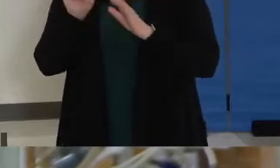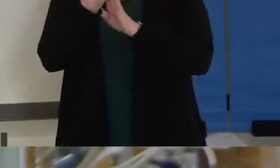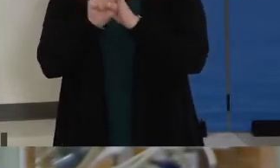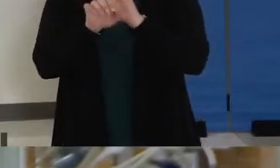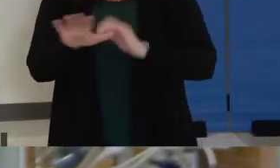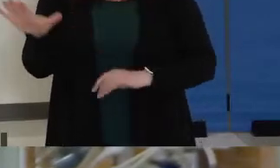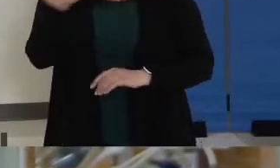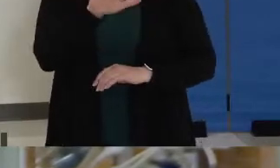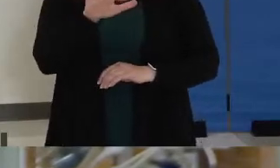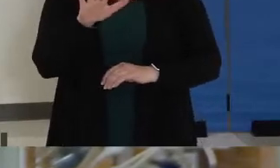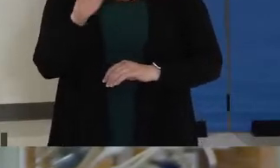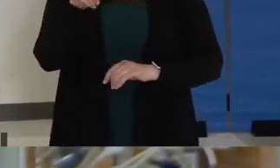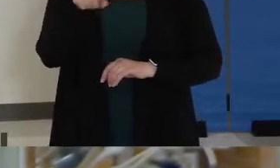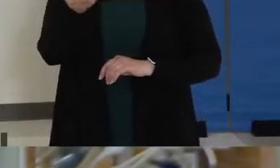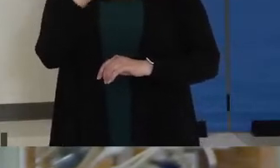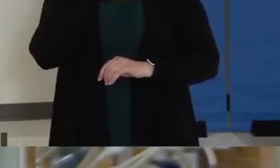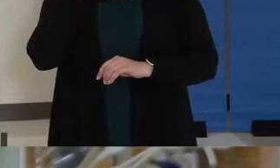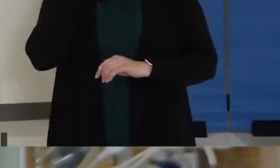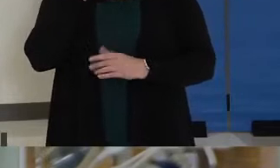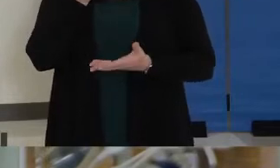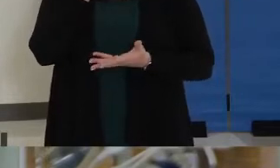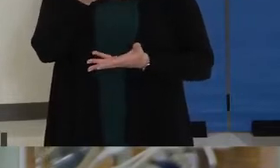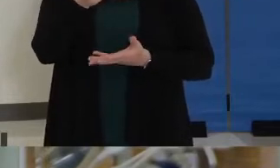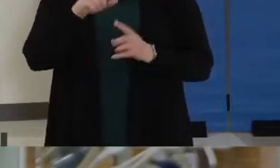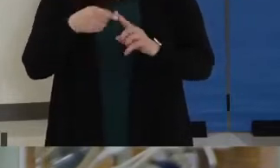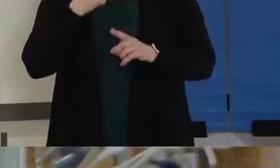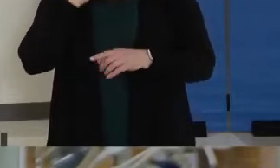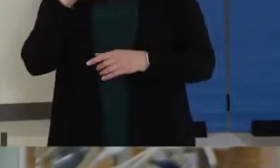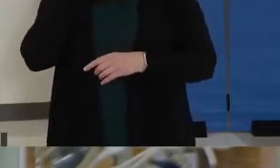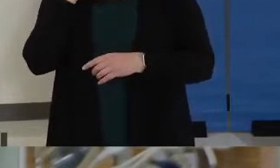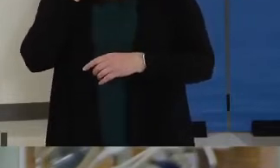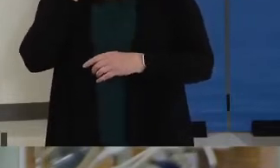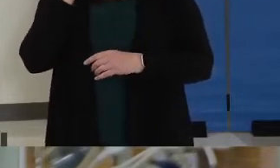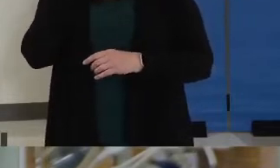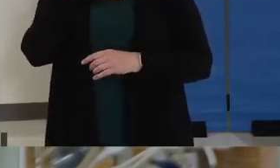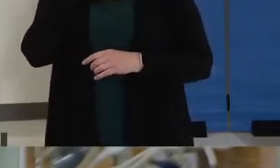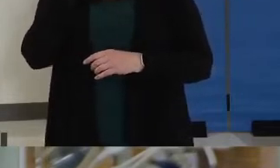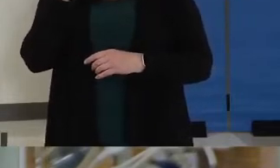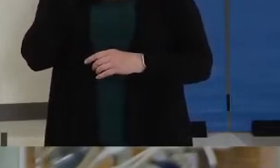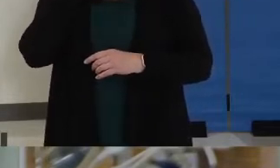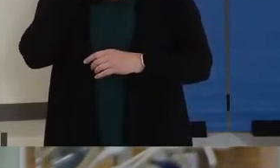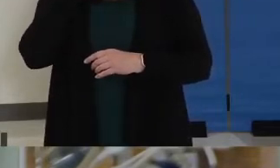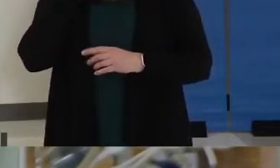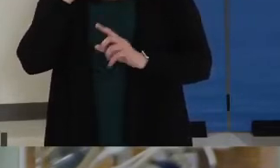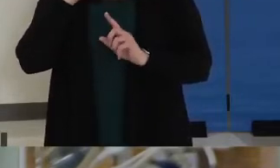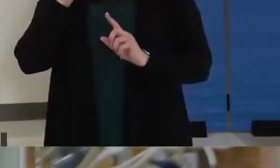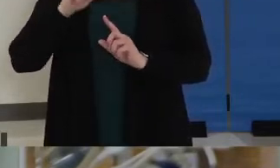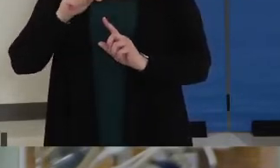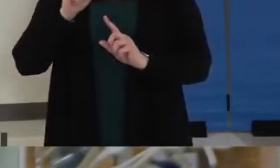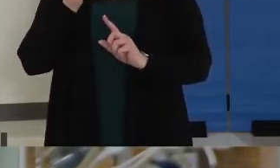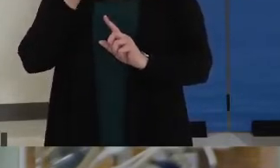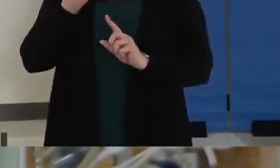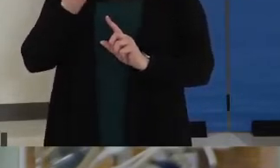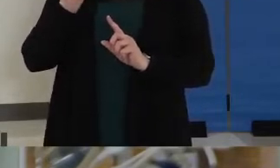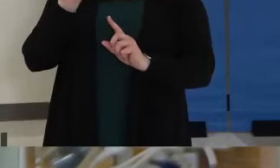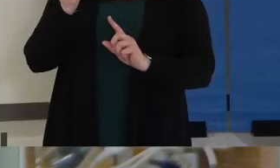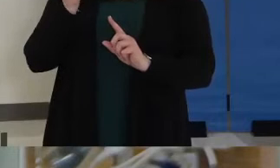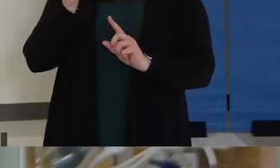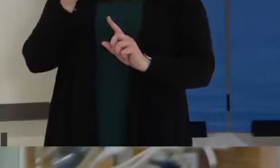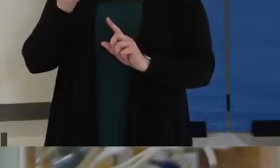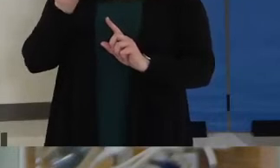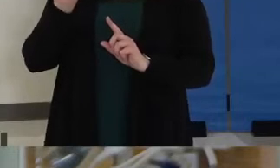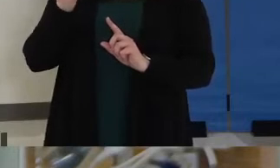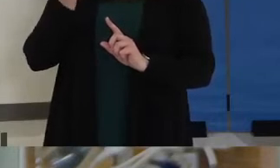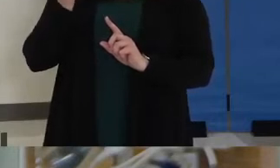Those who know little about California history know this. They know that in the 1960s and